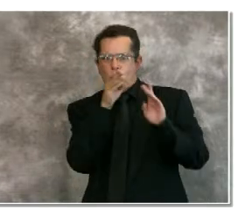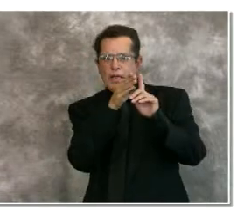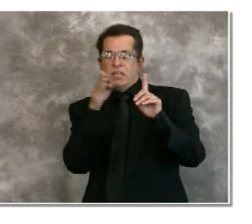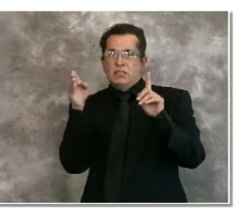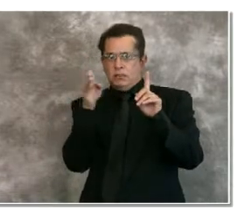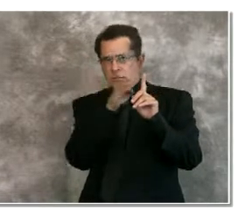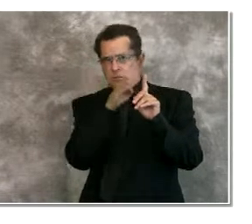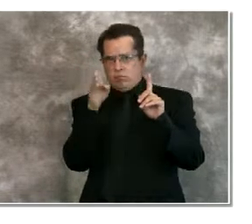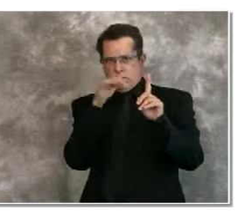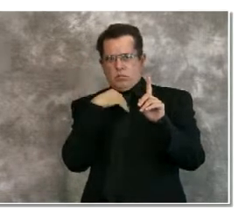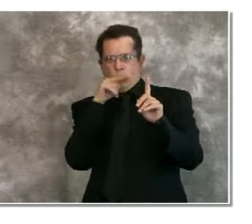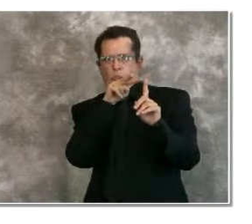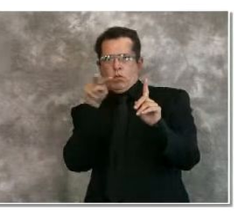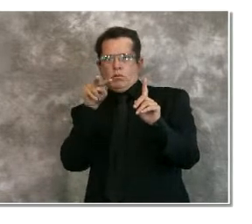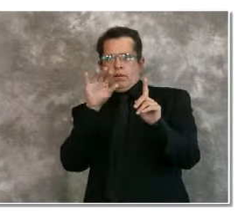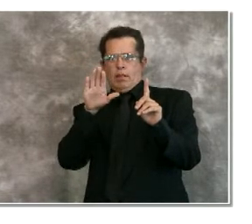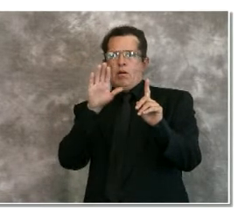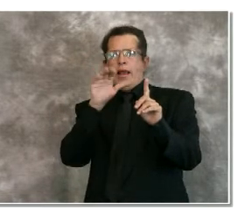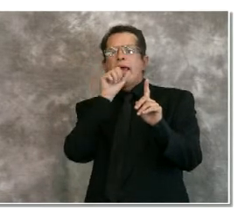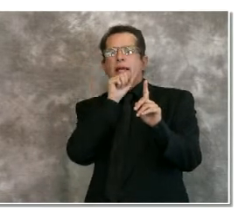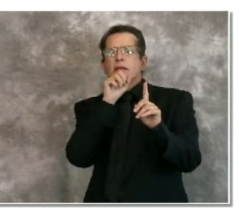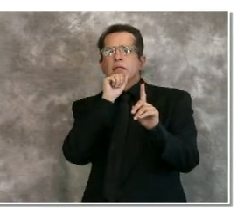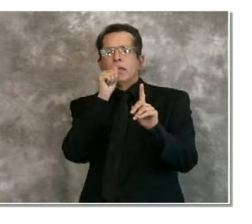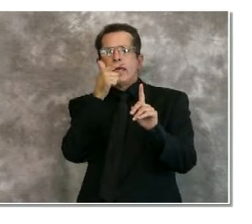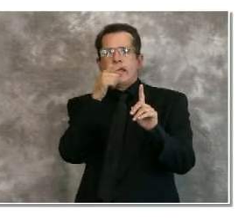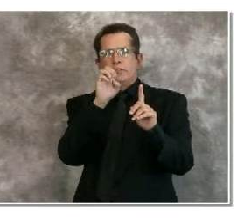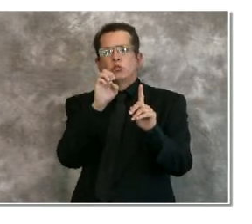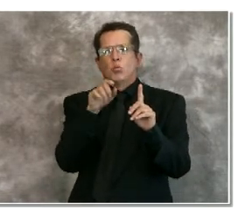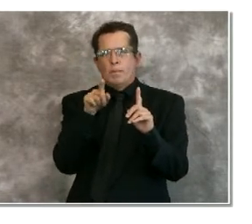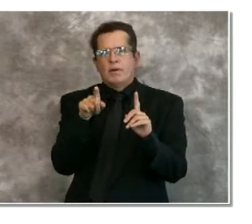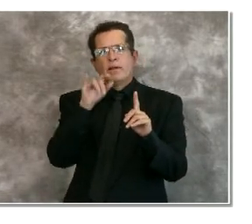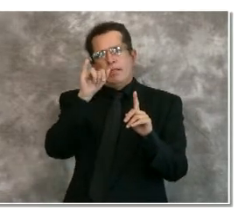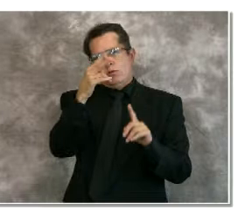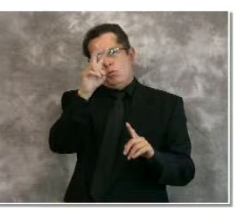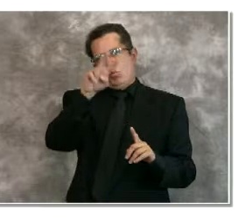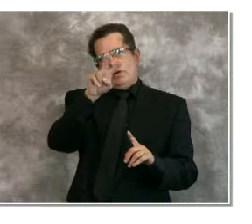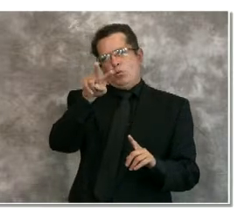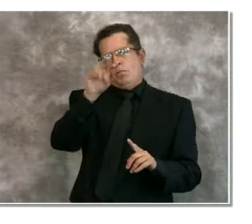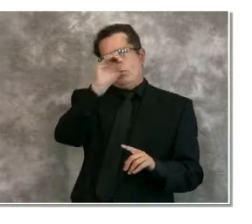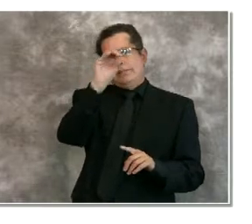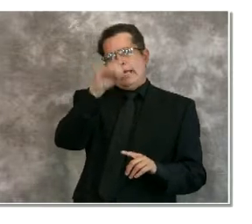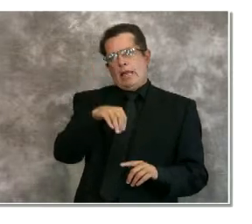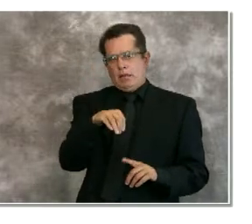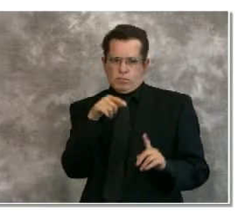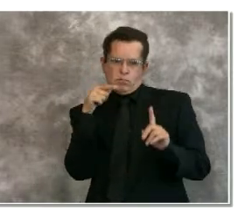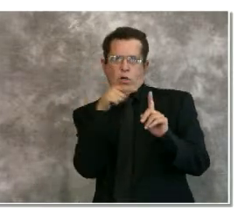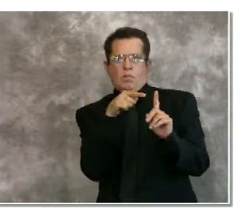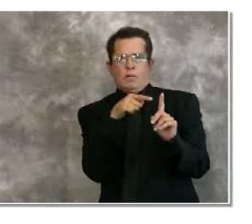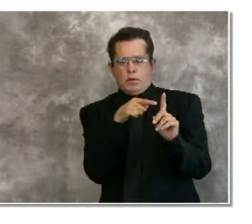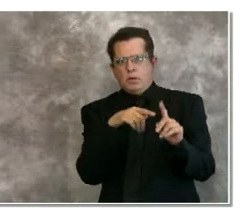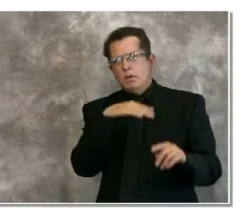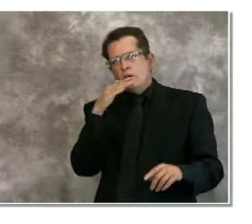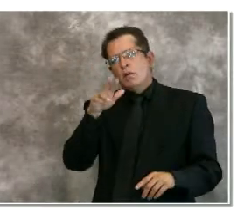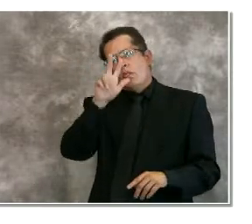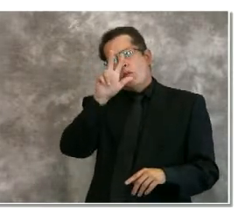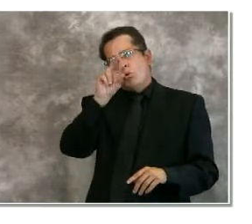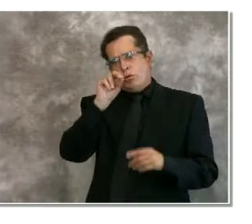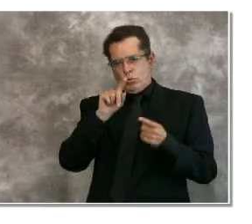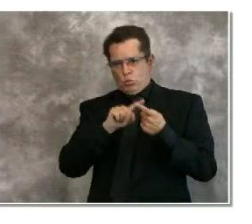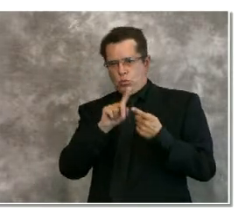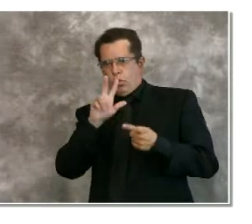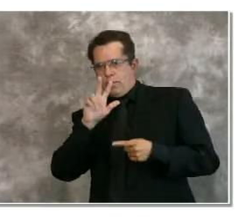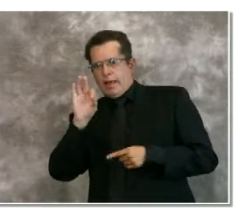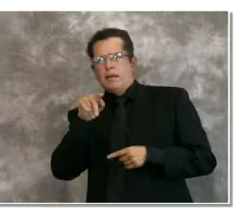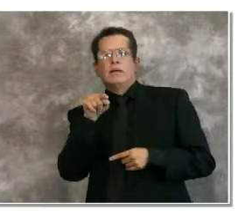to the next slide. Yes. Represents 22% of all cases. 30 to 39